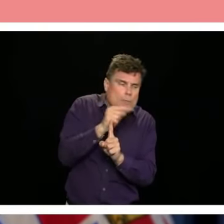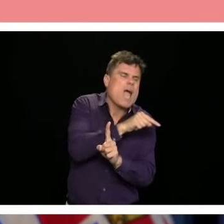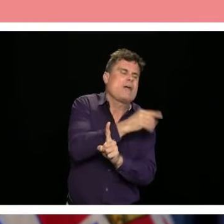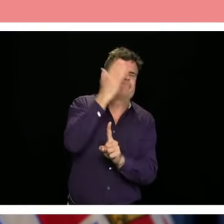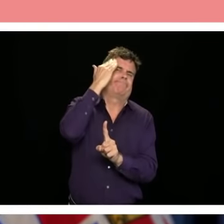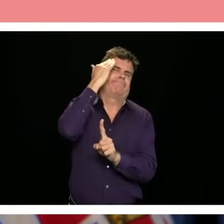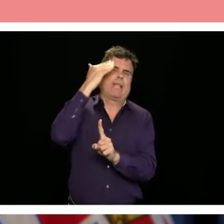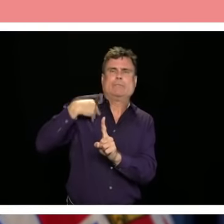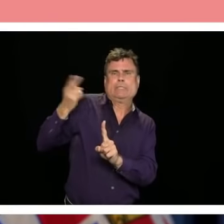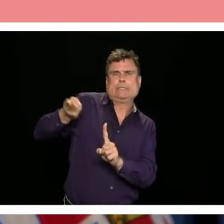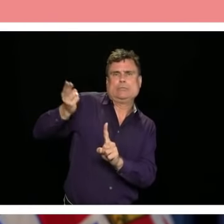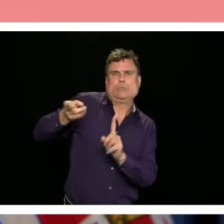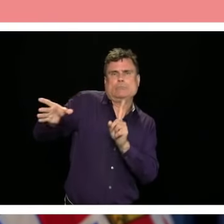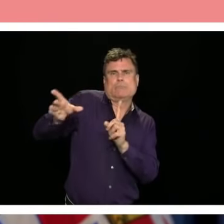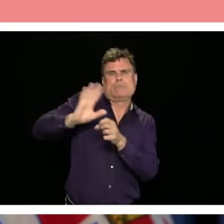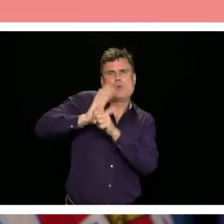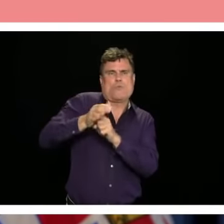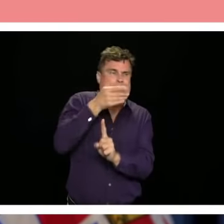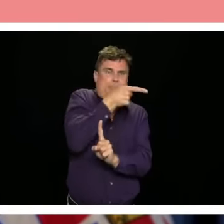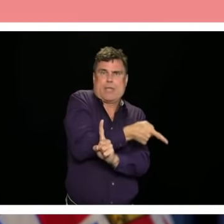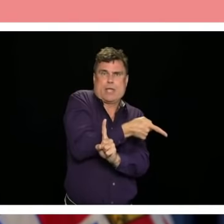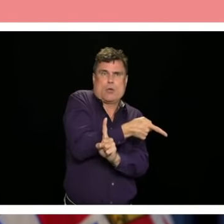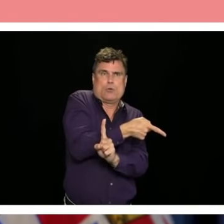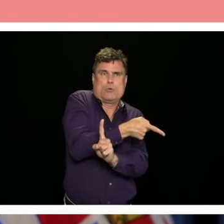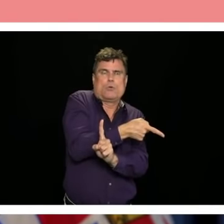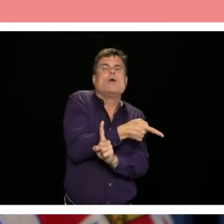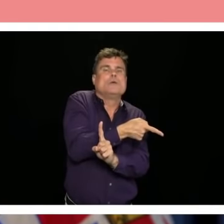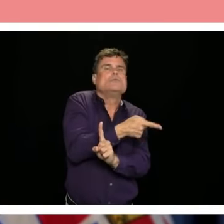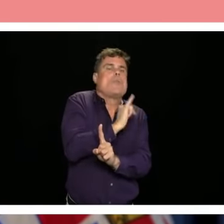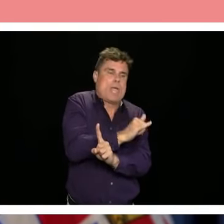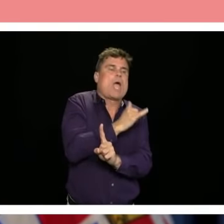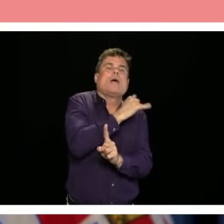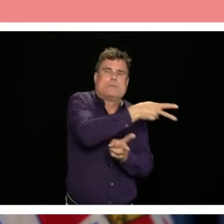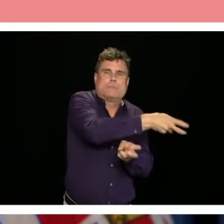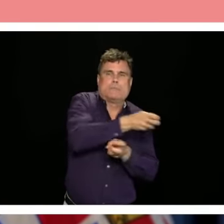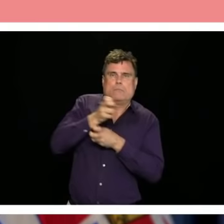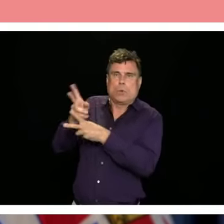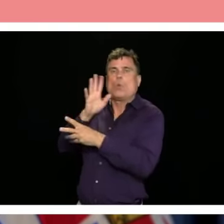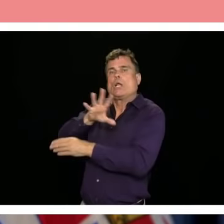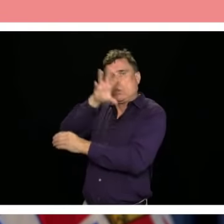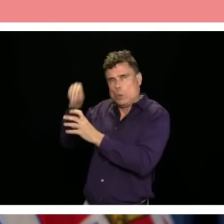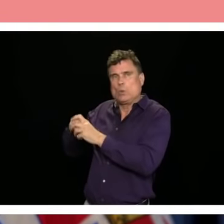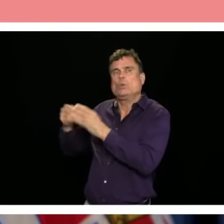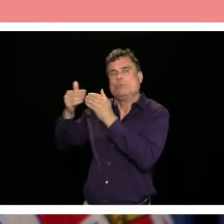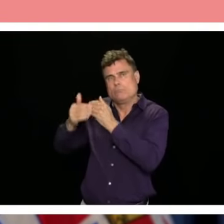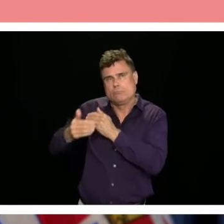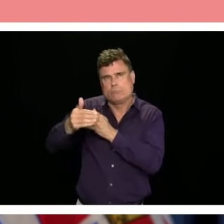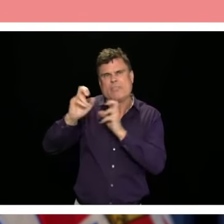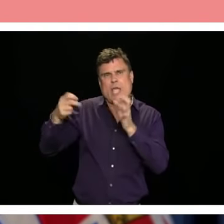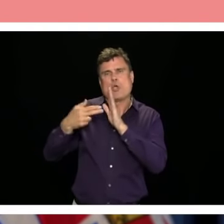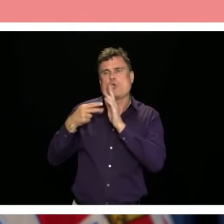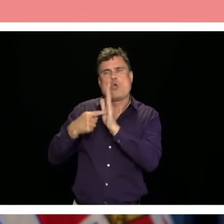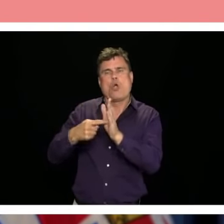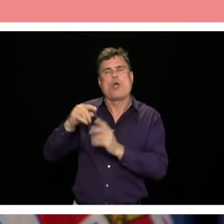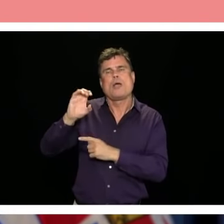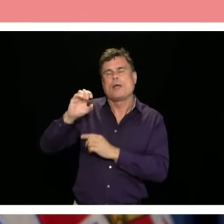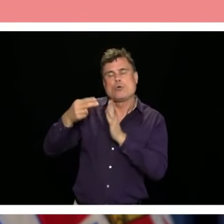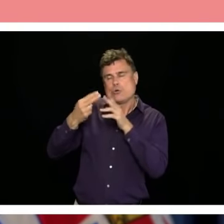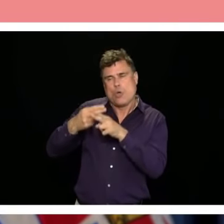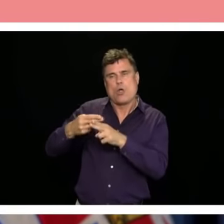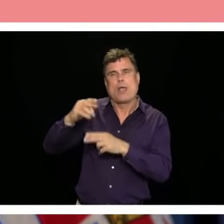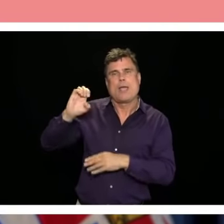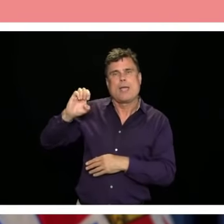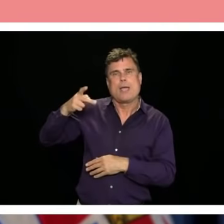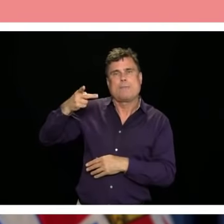purple tops of the curve is. So they were identified earlier around the 19th of